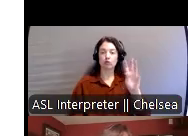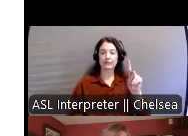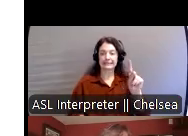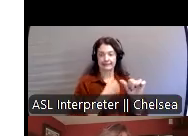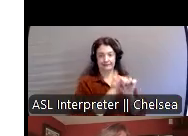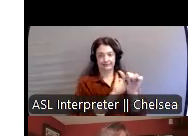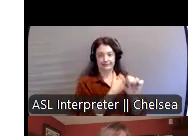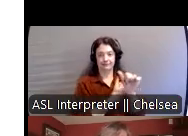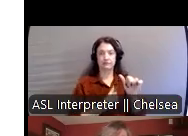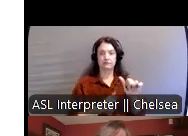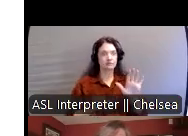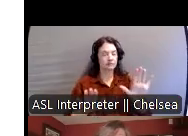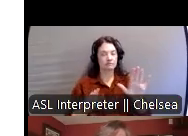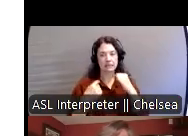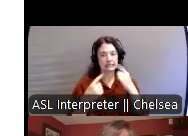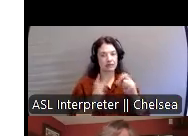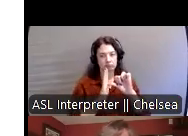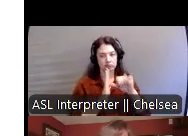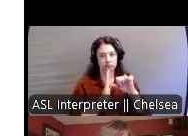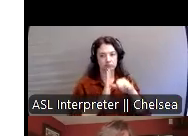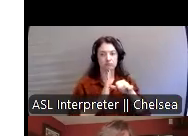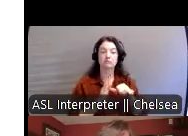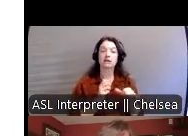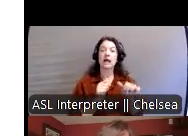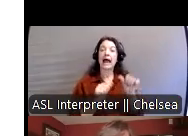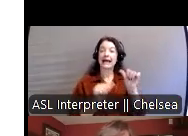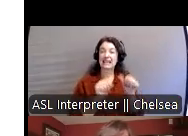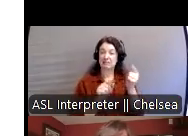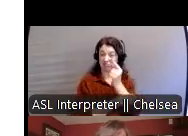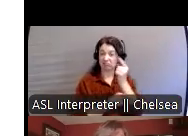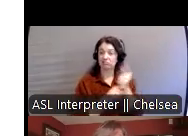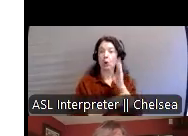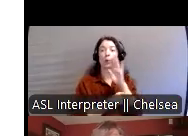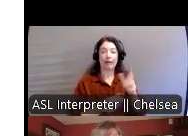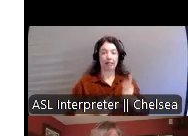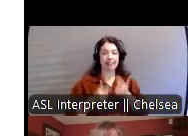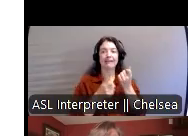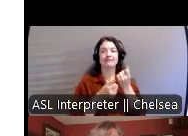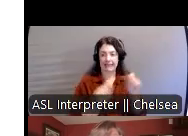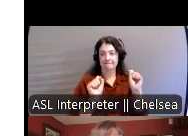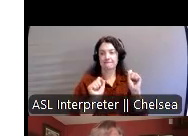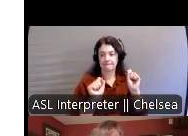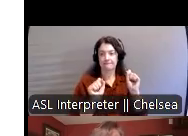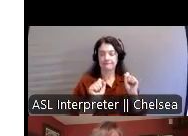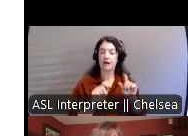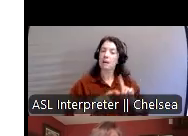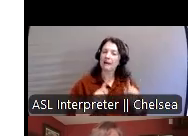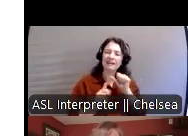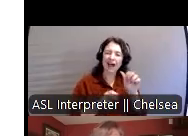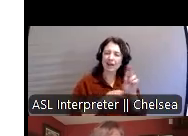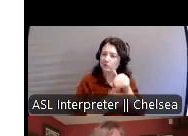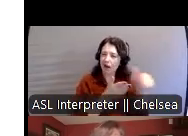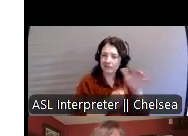assessments save lives, but only if they are used consistently. Currently, different tools are applied across sectors,